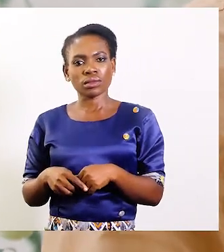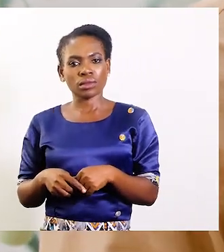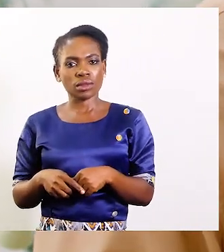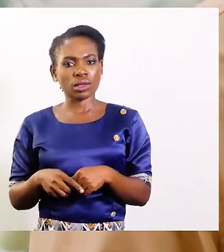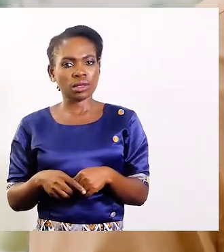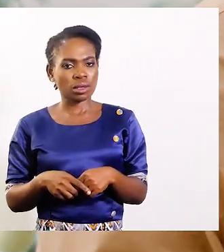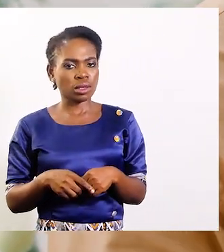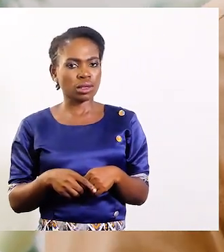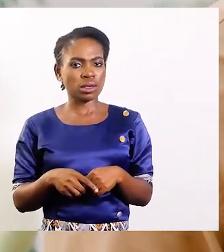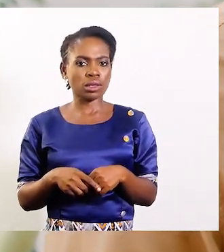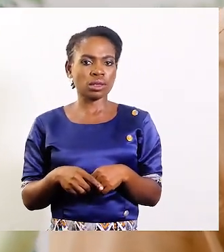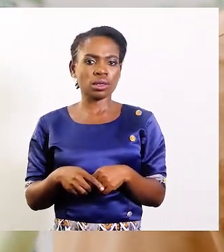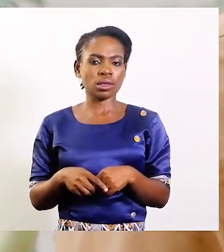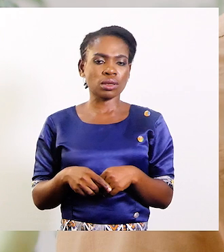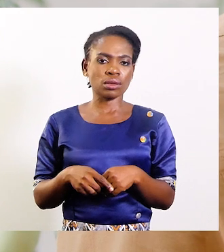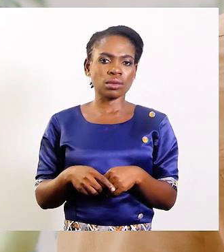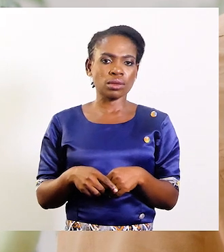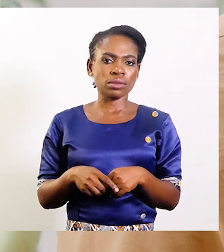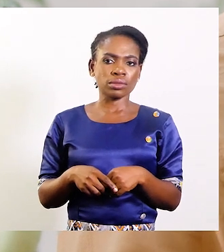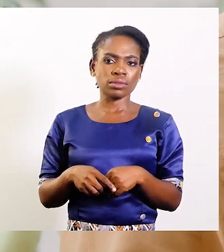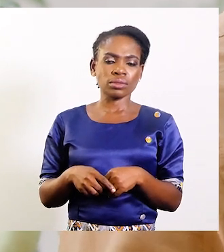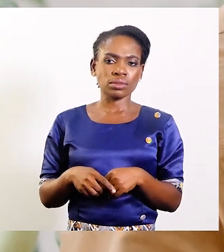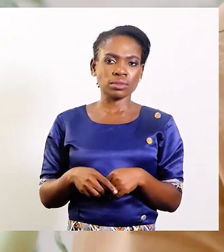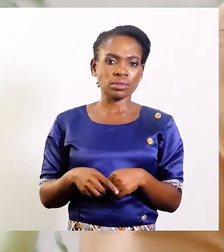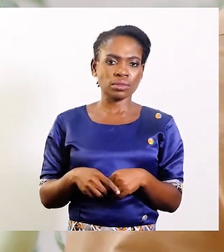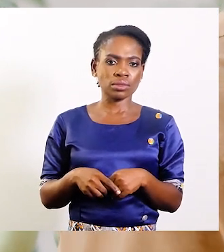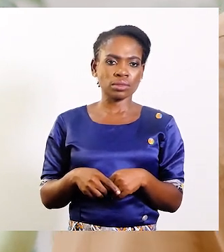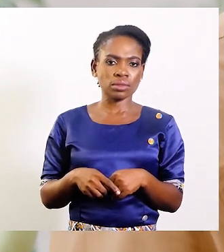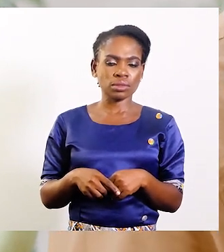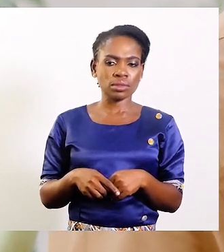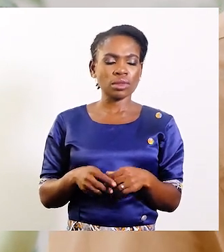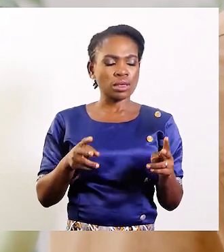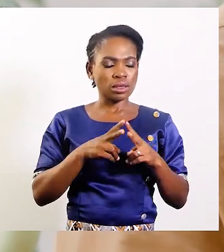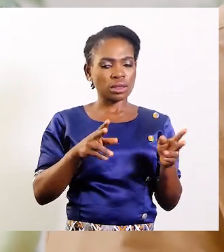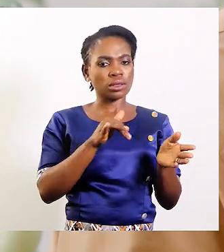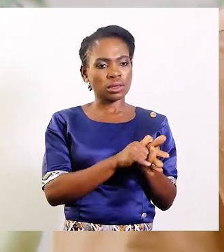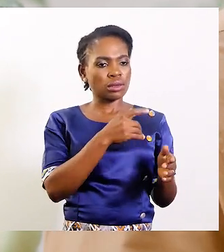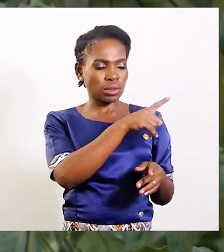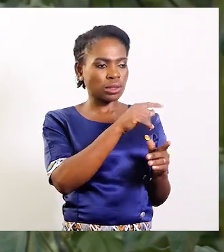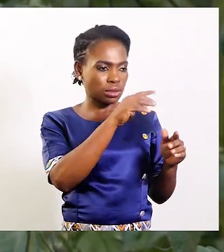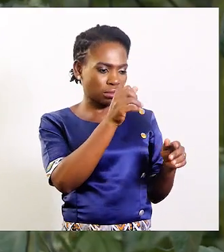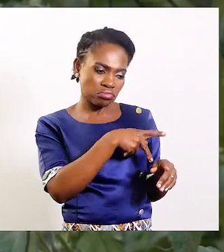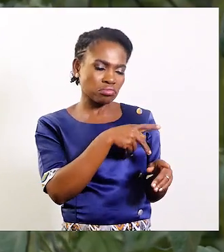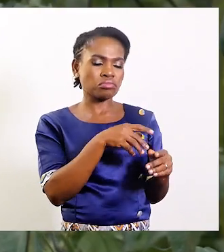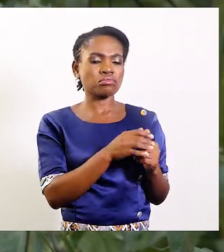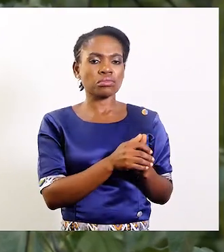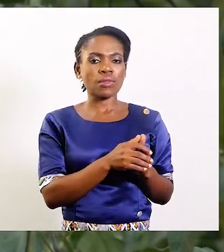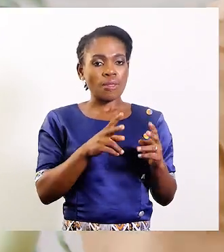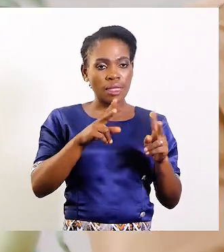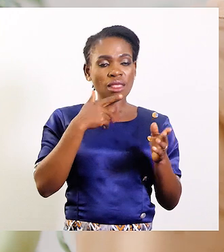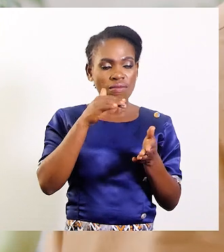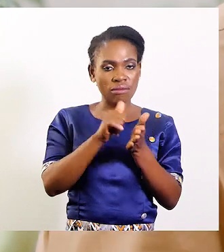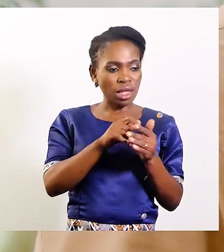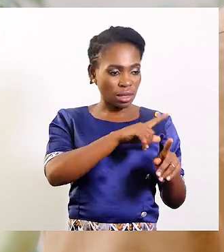640 square meter. An acre is it's about 4,000 square meter. Okay. So maybe 1/3 of an acre. Okay. But the yields that